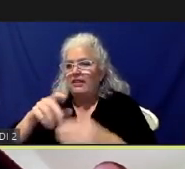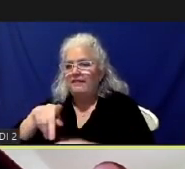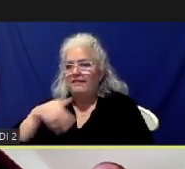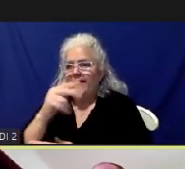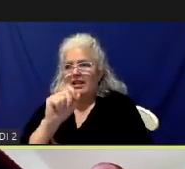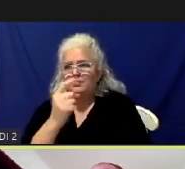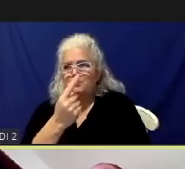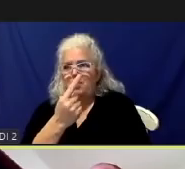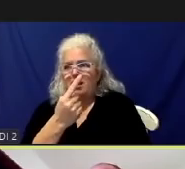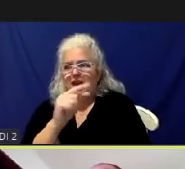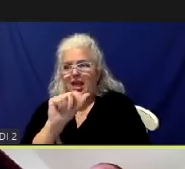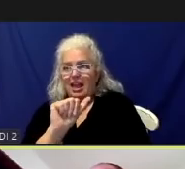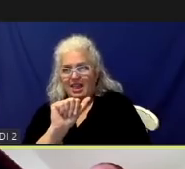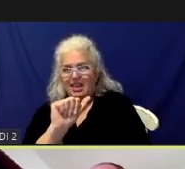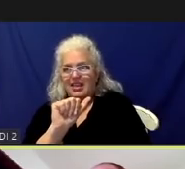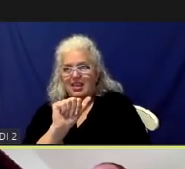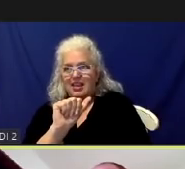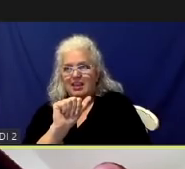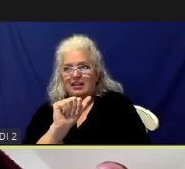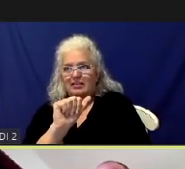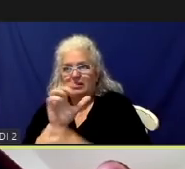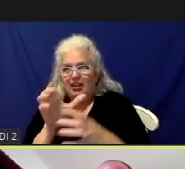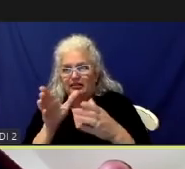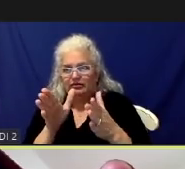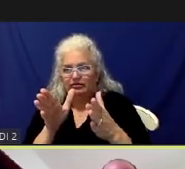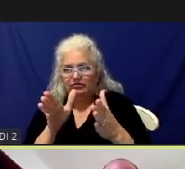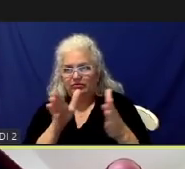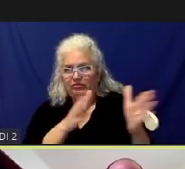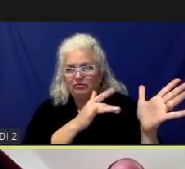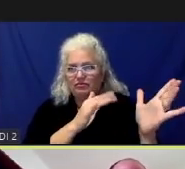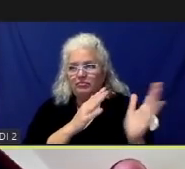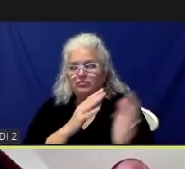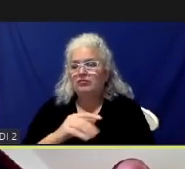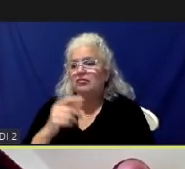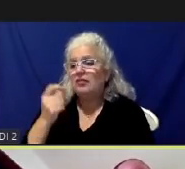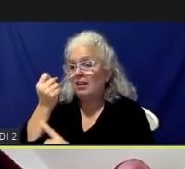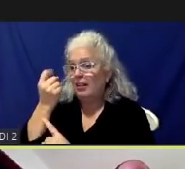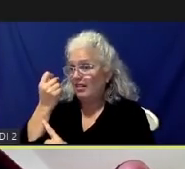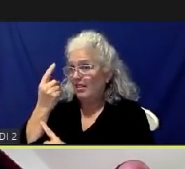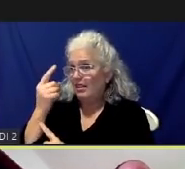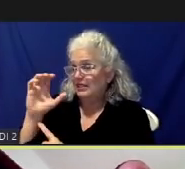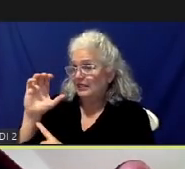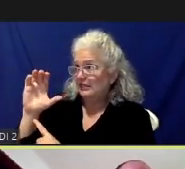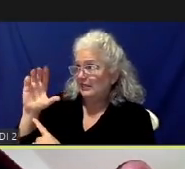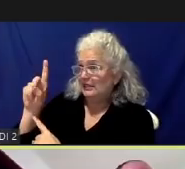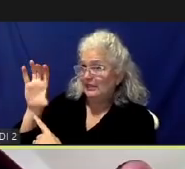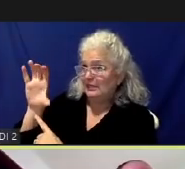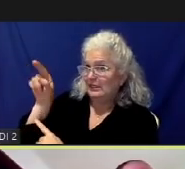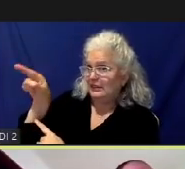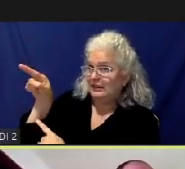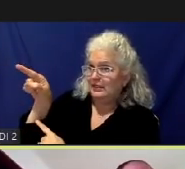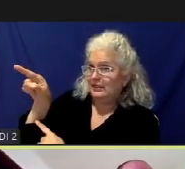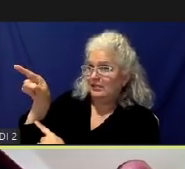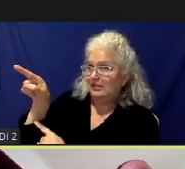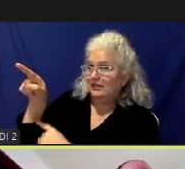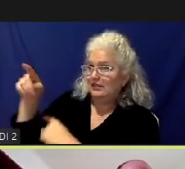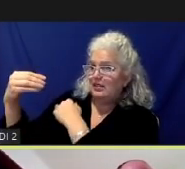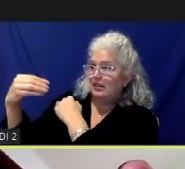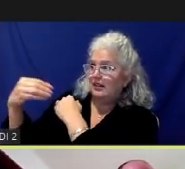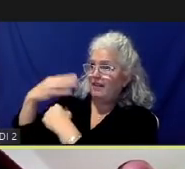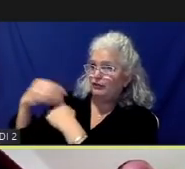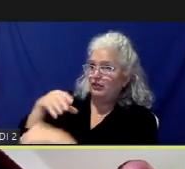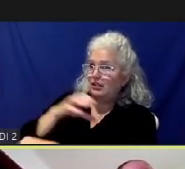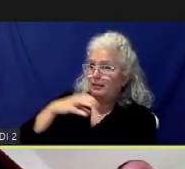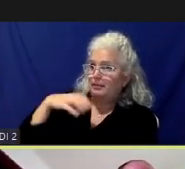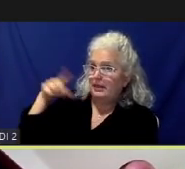the CDC's advisory committee on immunization practices essentially describe